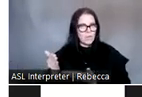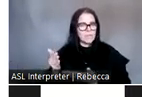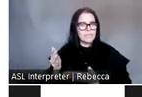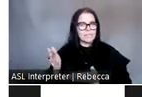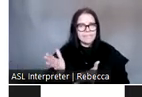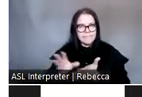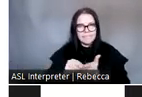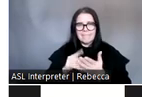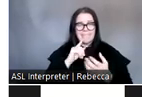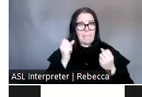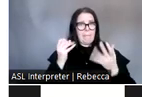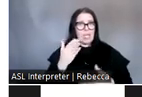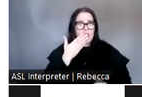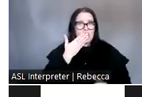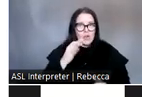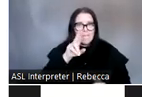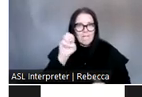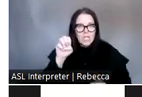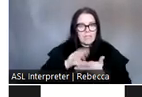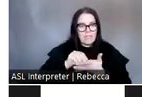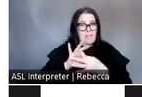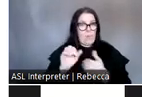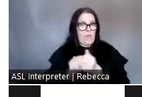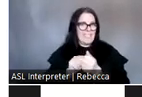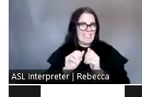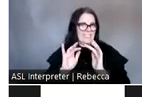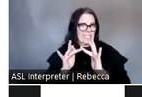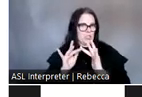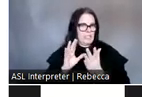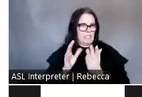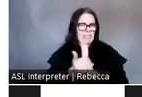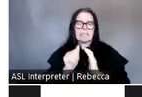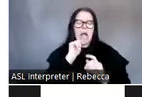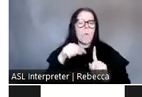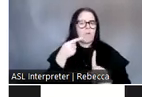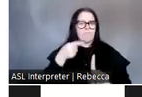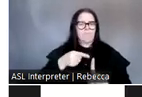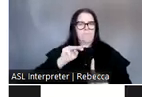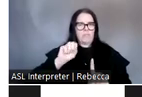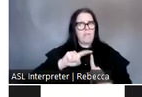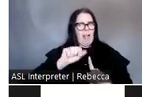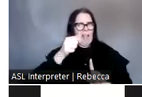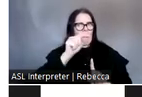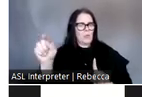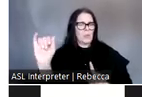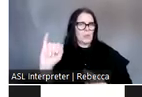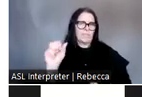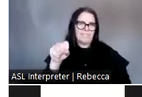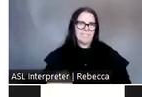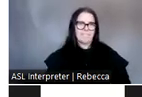good free tutorials around digital skills now, not just with Microsoft, but with other providers as well.